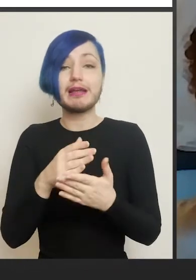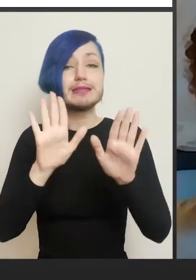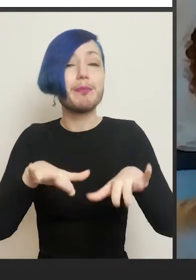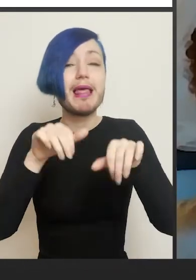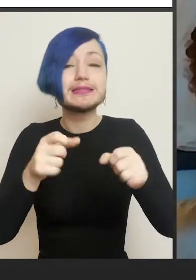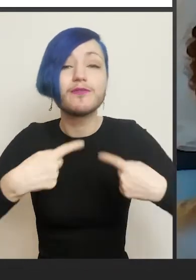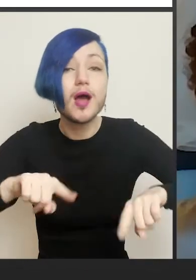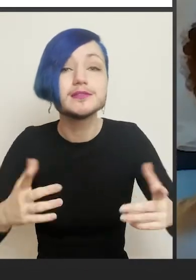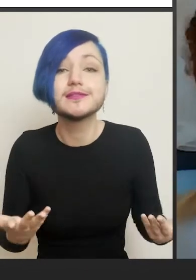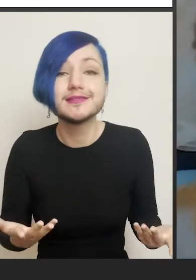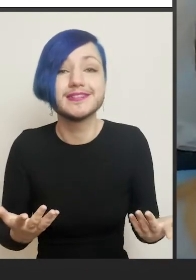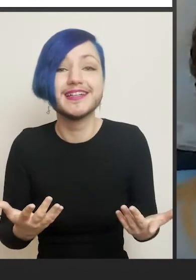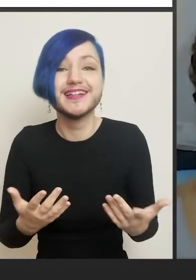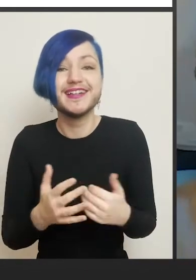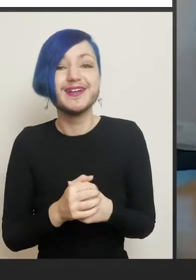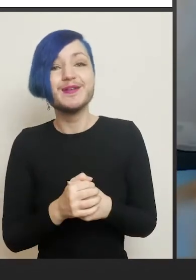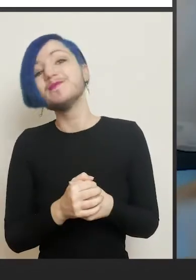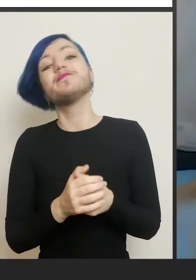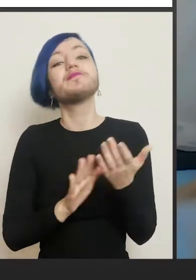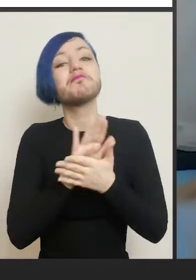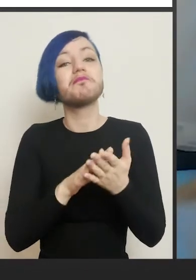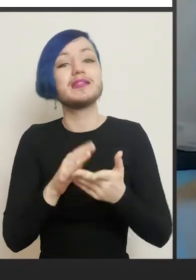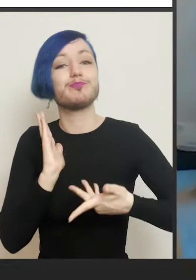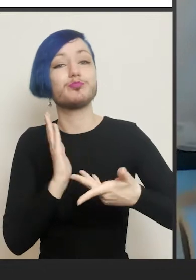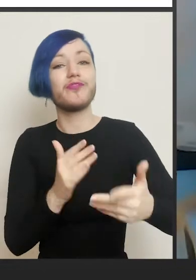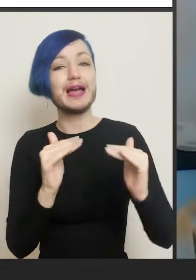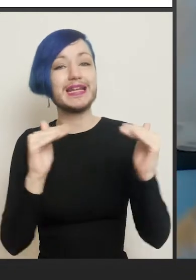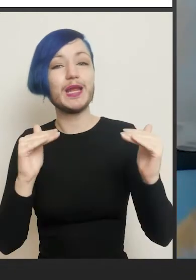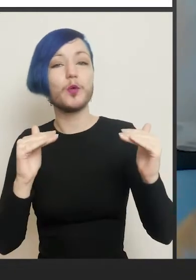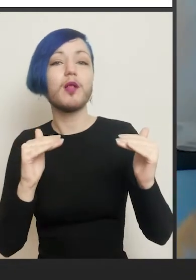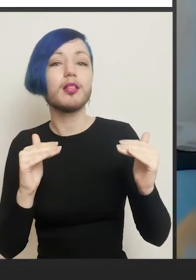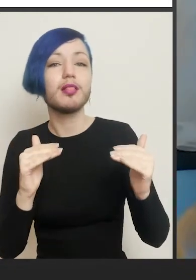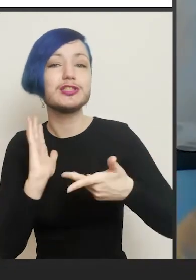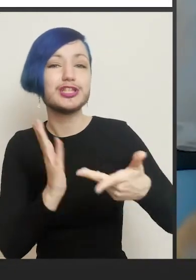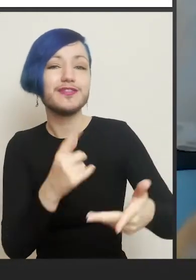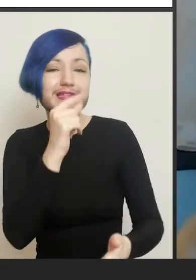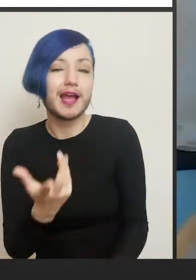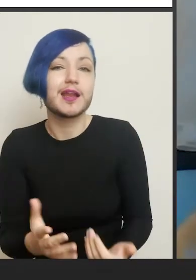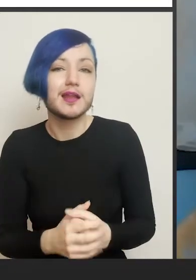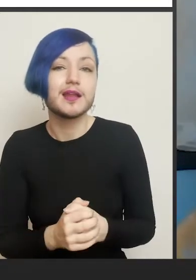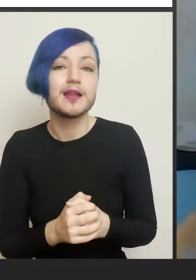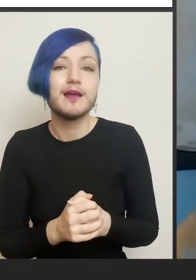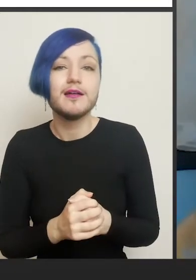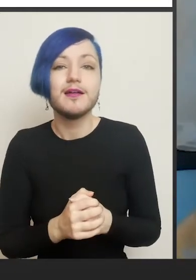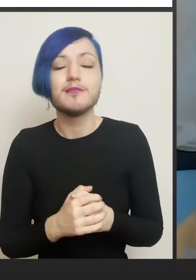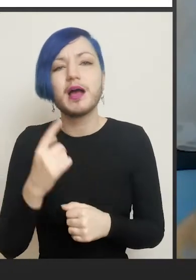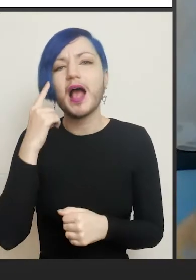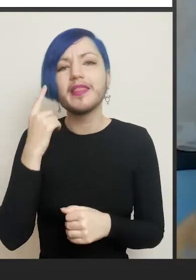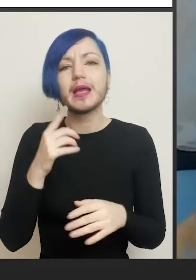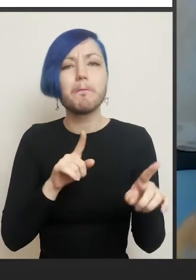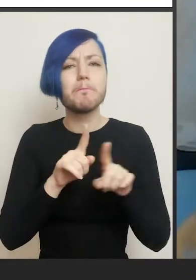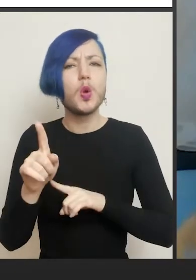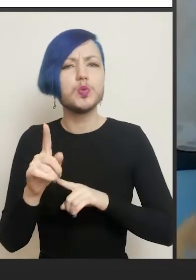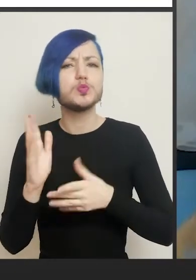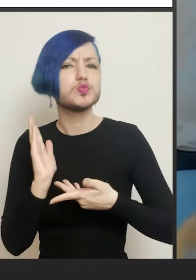blessing for us as a service to make sure that we can actually make it equitable. And I think